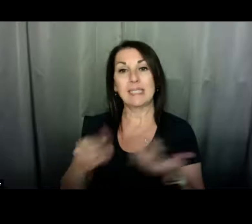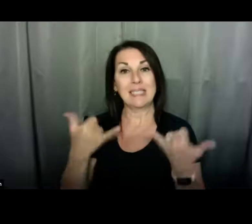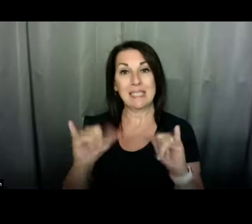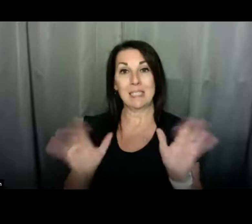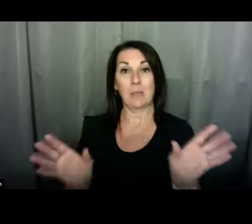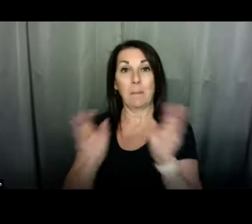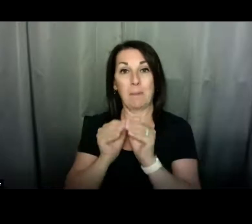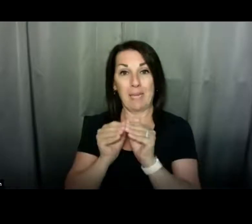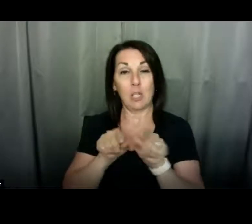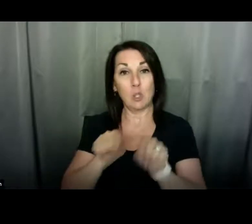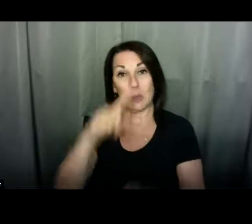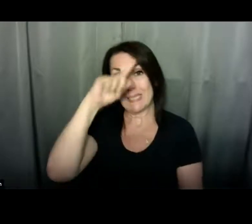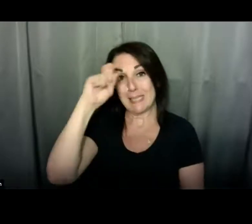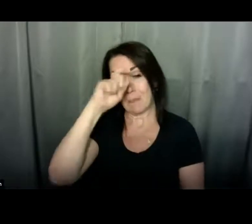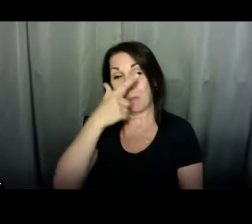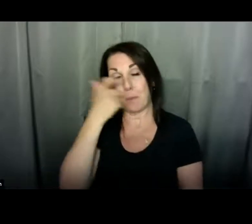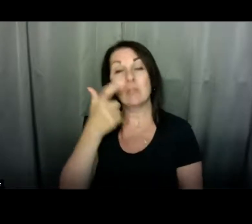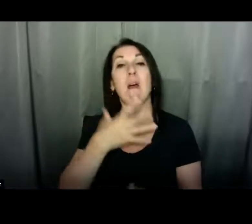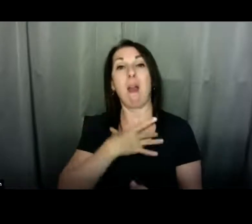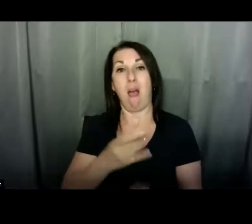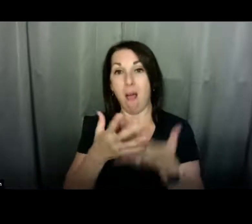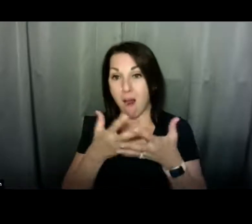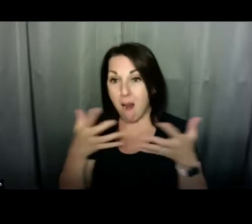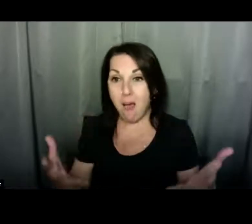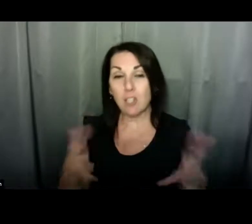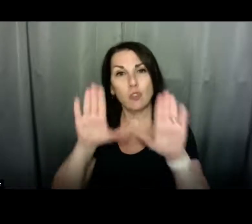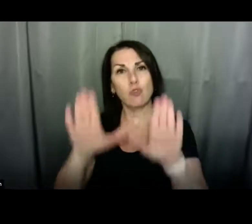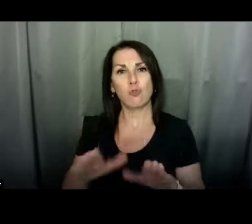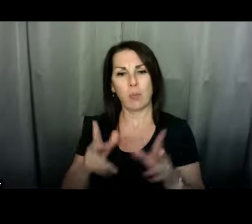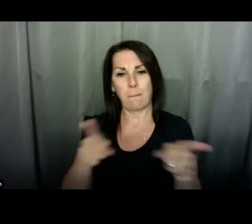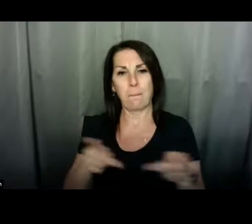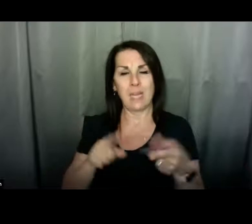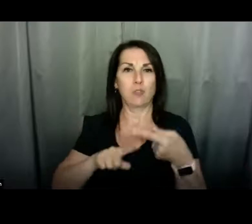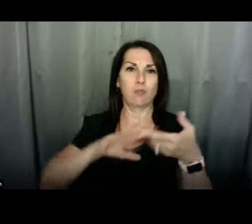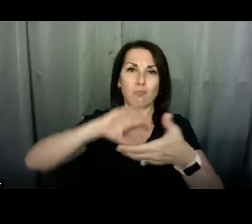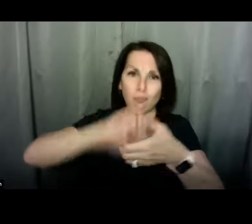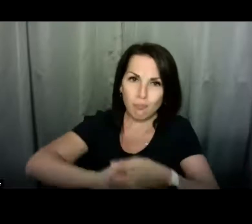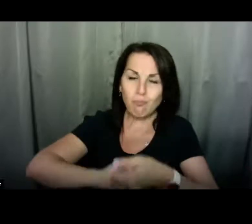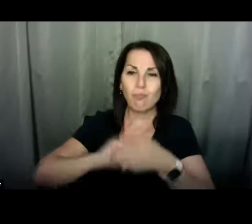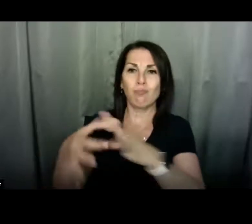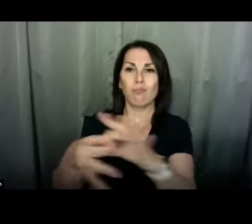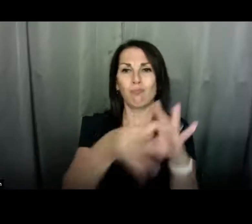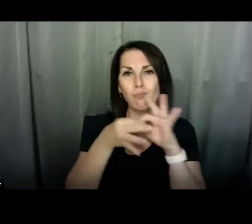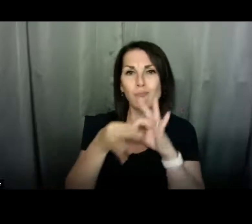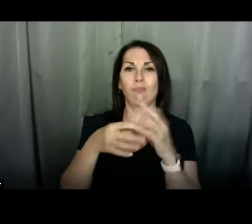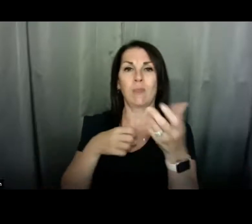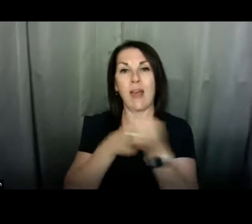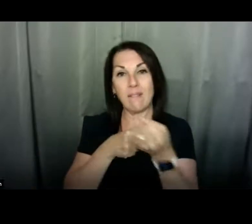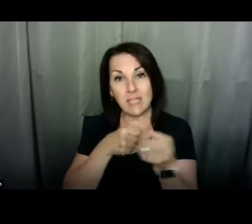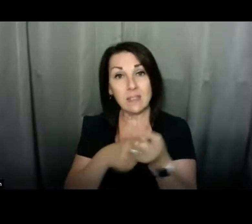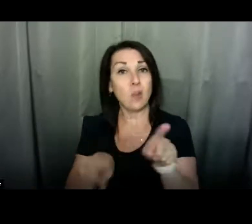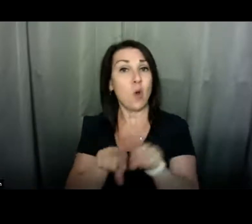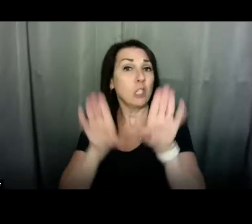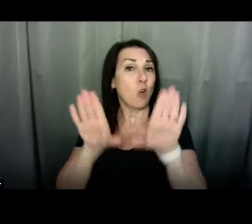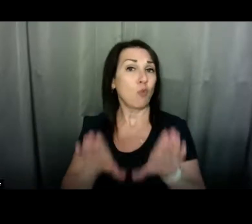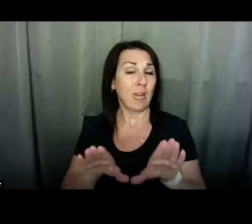they like it so much. And it's great for peer support, and it's great also for advocacy, but it's also great. It's also great,